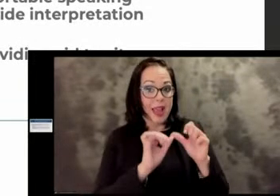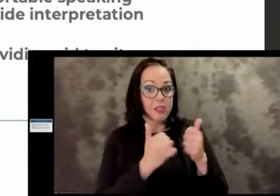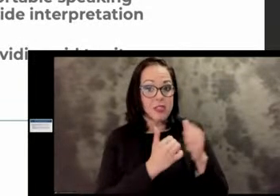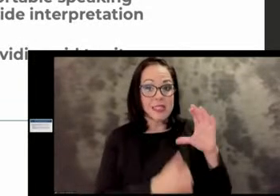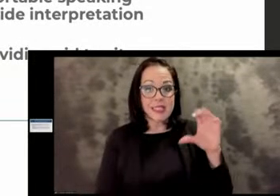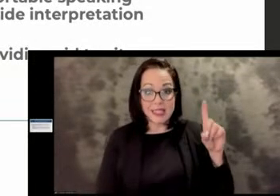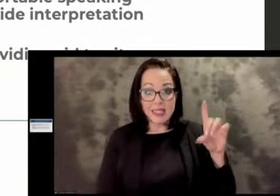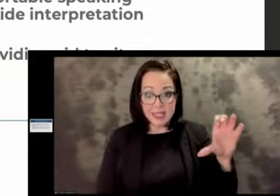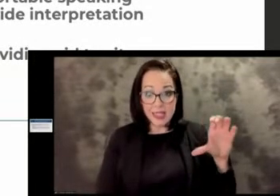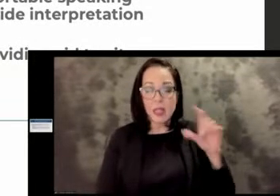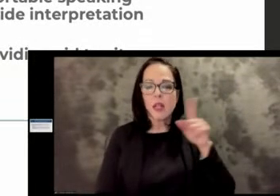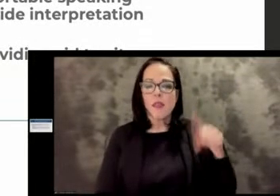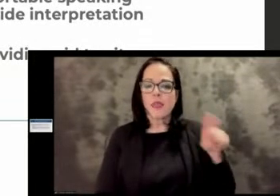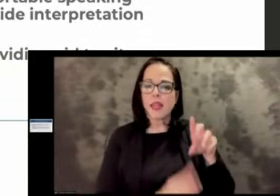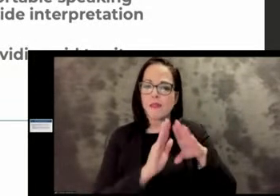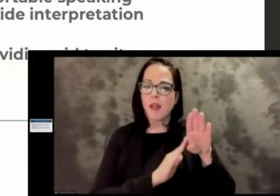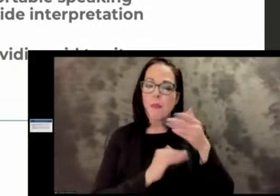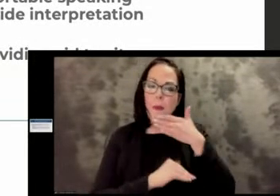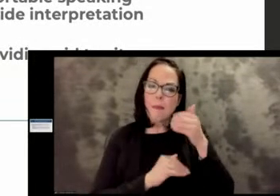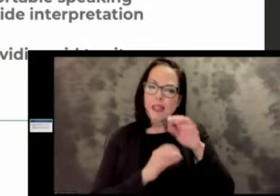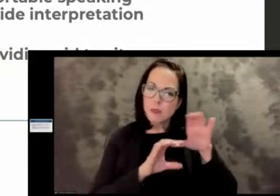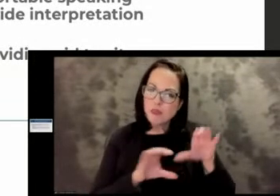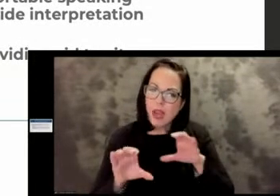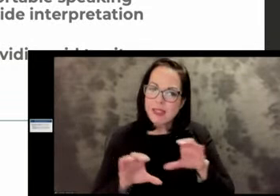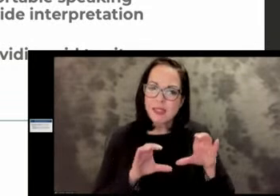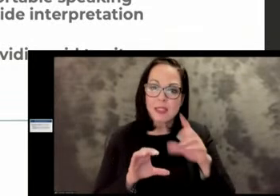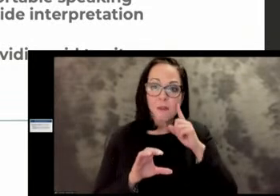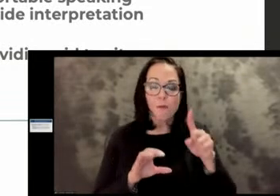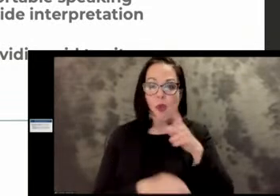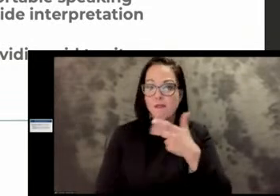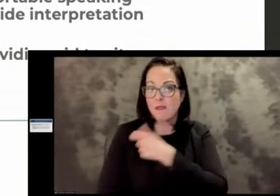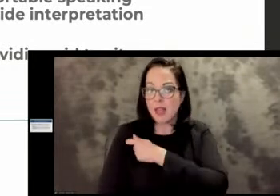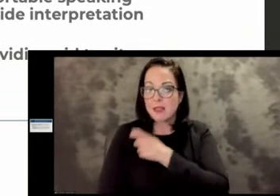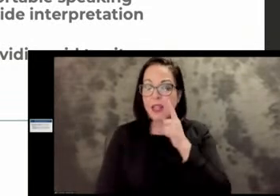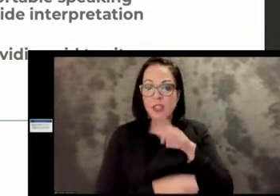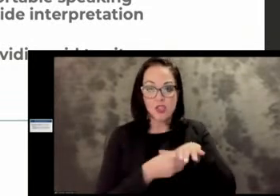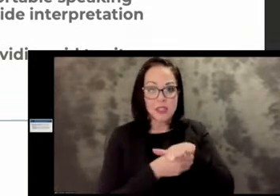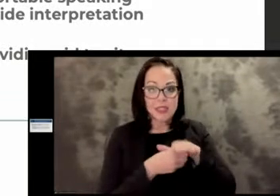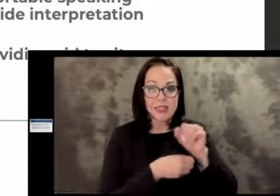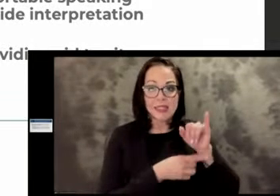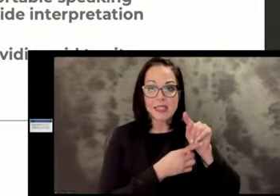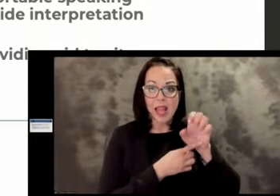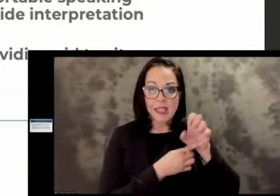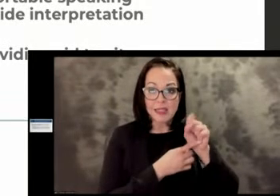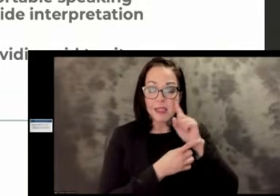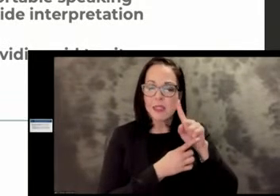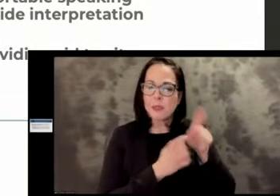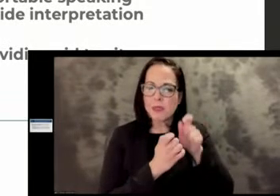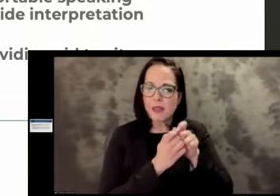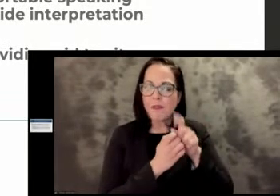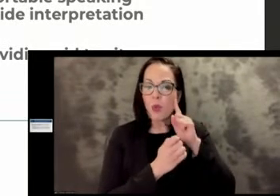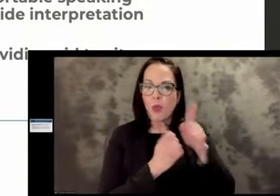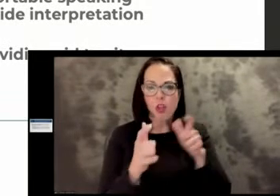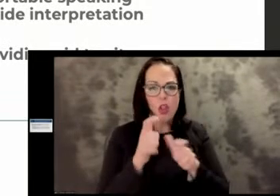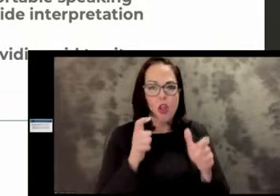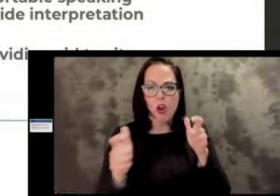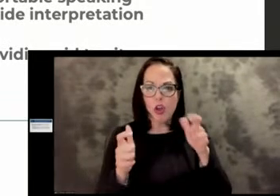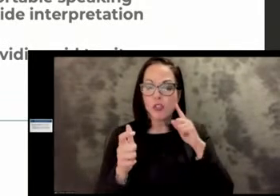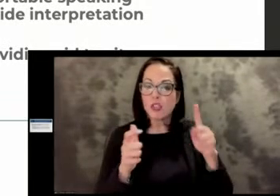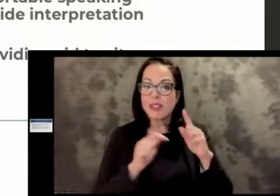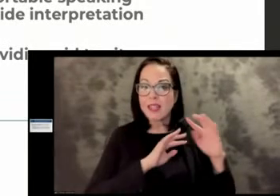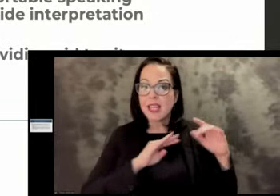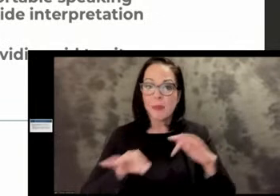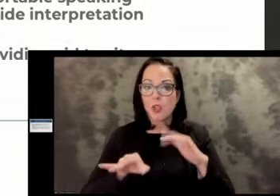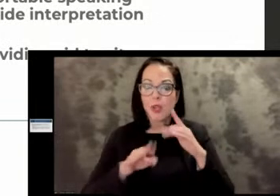CDC, develop best practices for vaccination sites, particularly in areas with large immigrant communities. And this